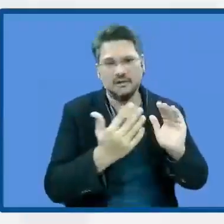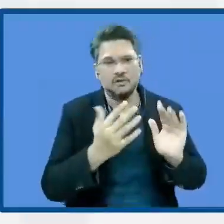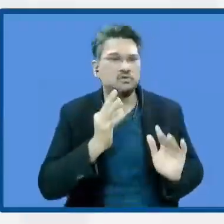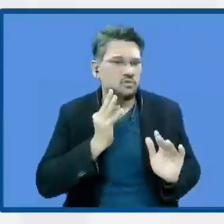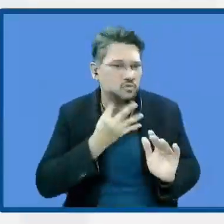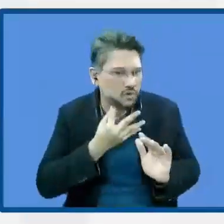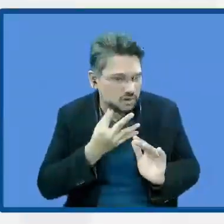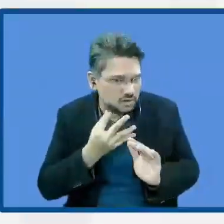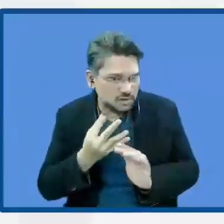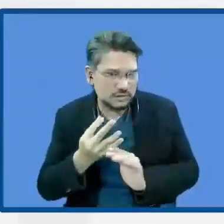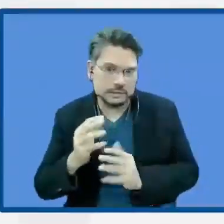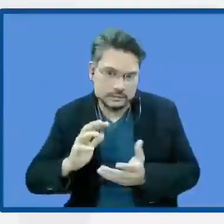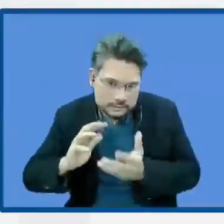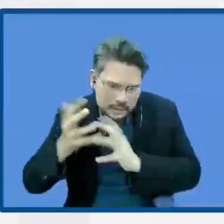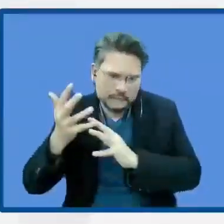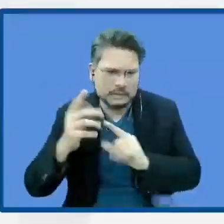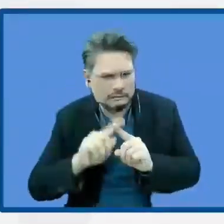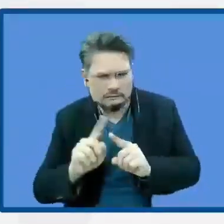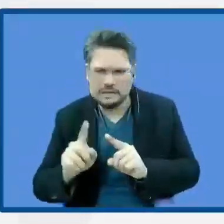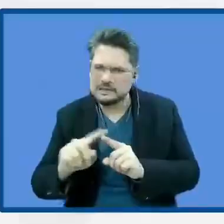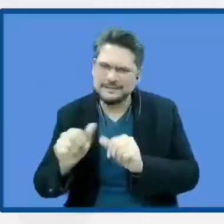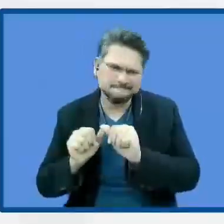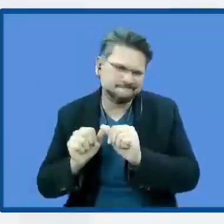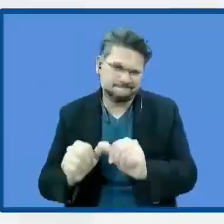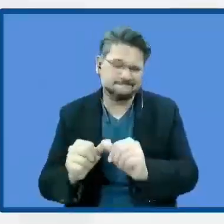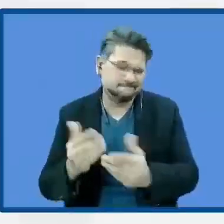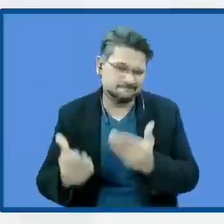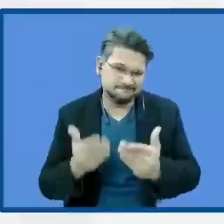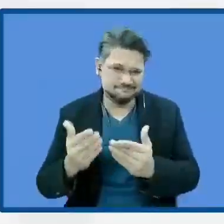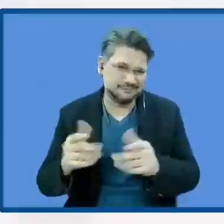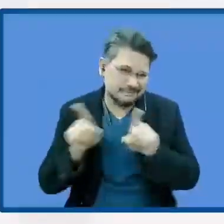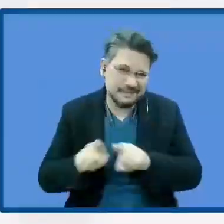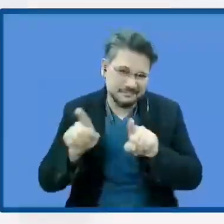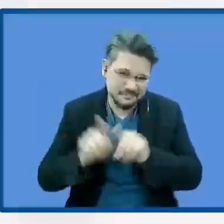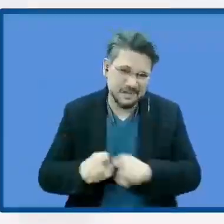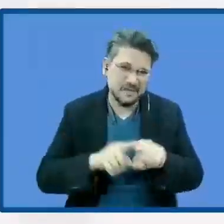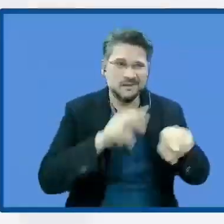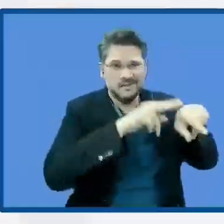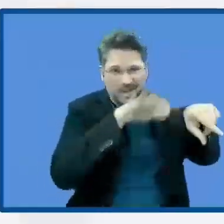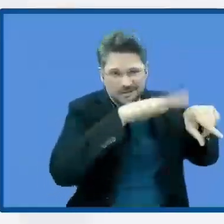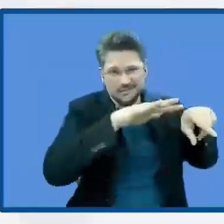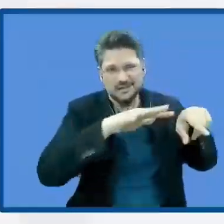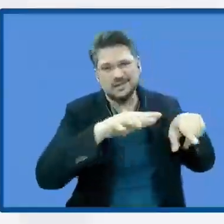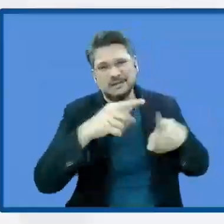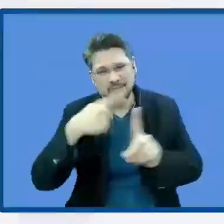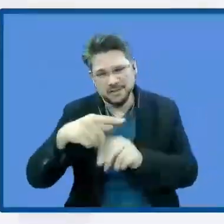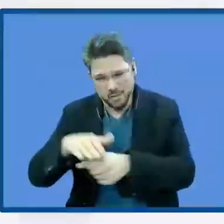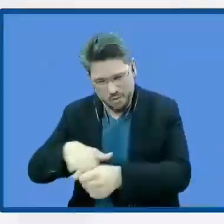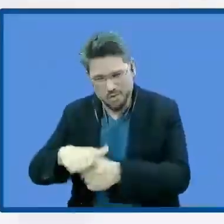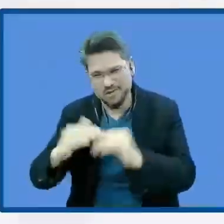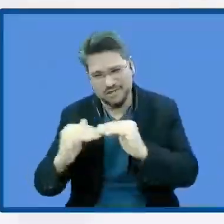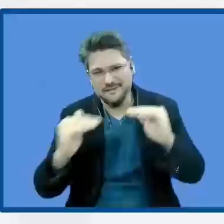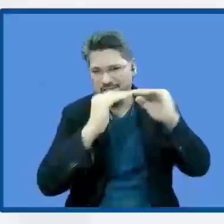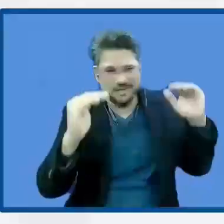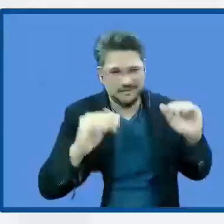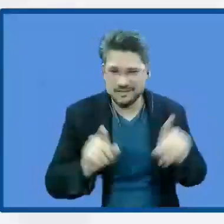a part of the same sector that is repeated at the national and local level. The only thing I request